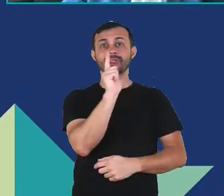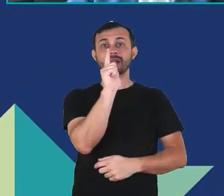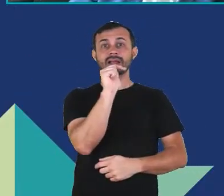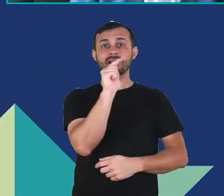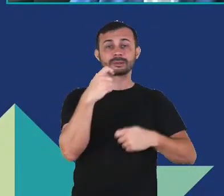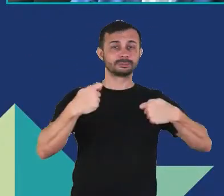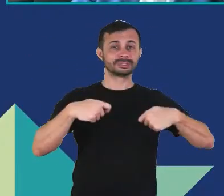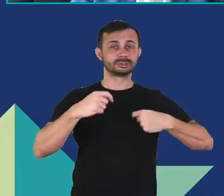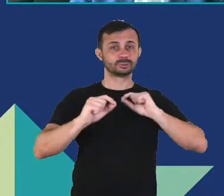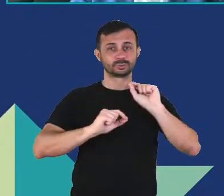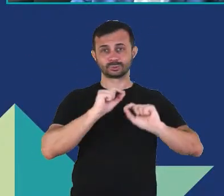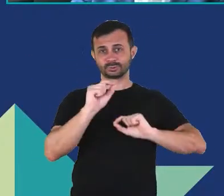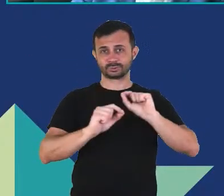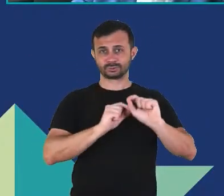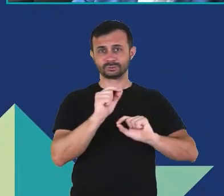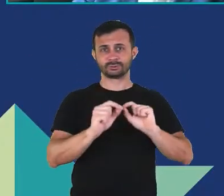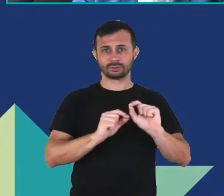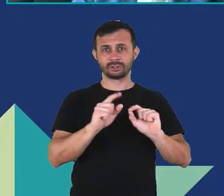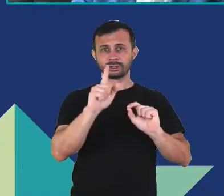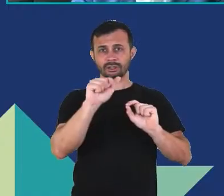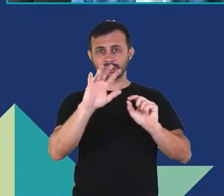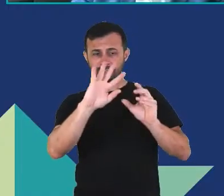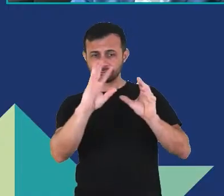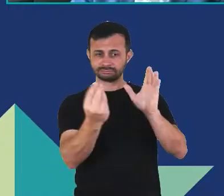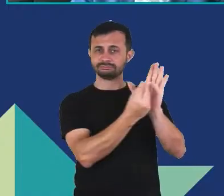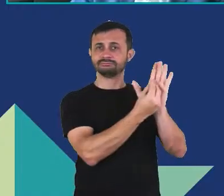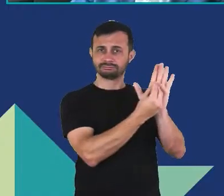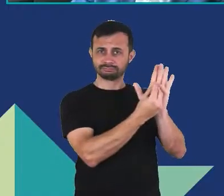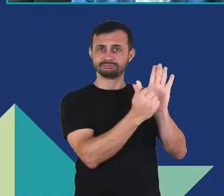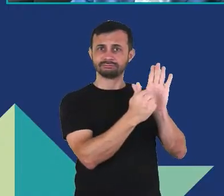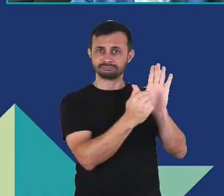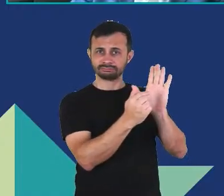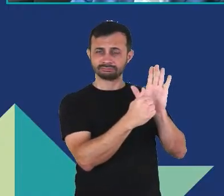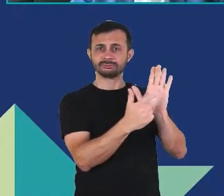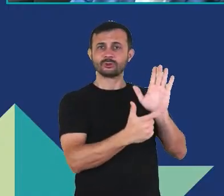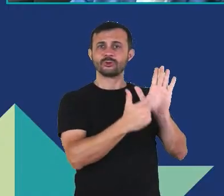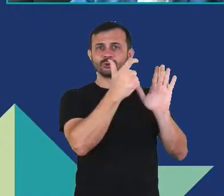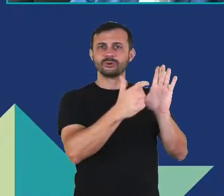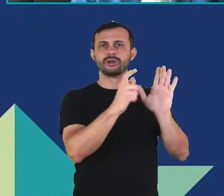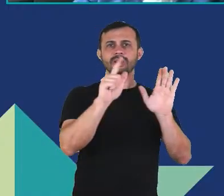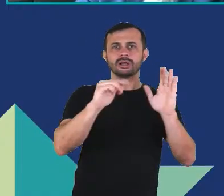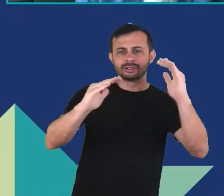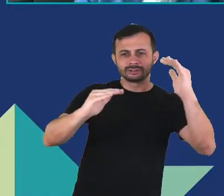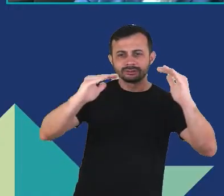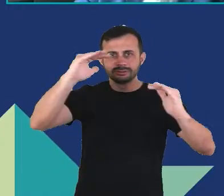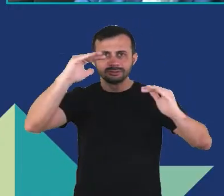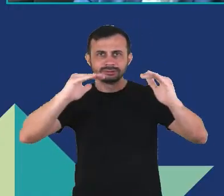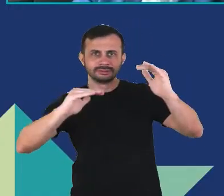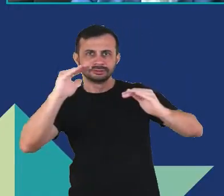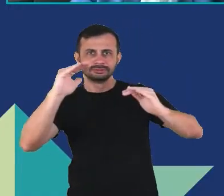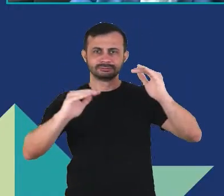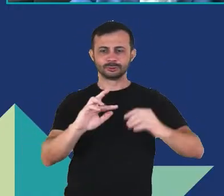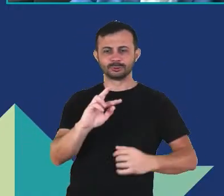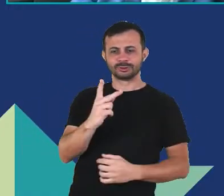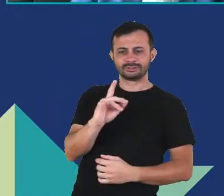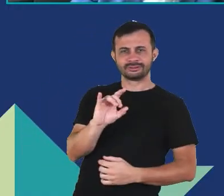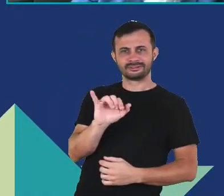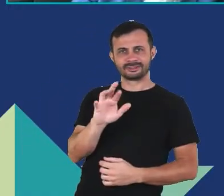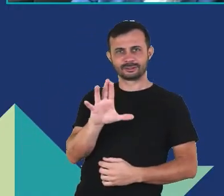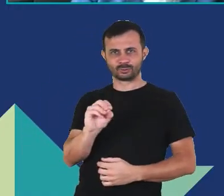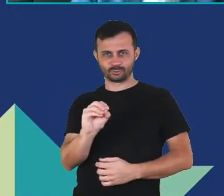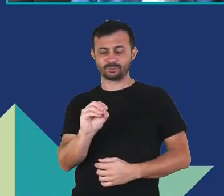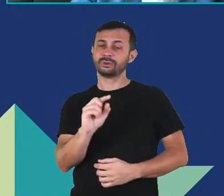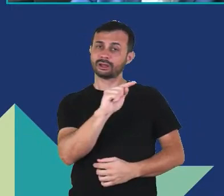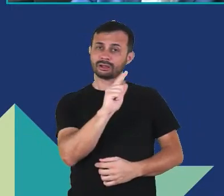included in a regional water balance. A site-wide water balance may not be enough. And of